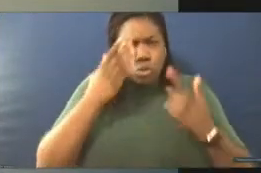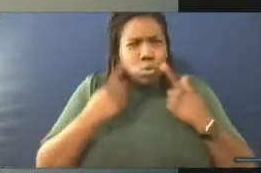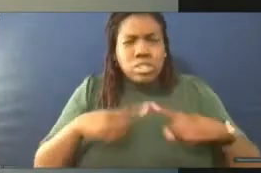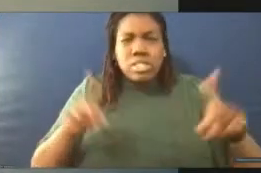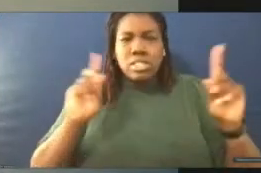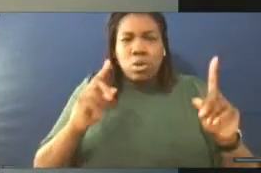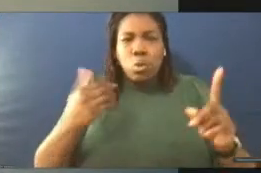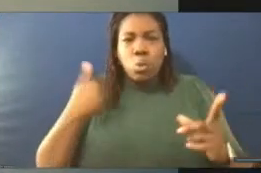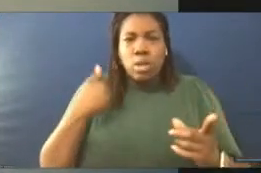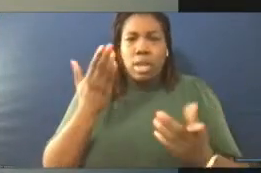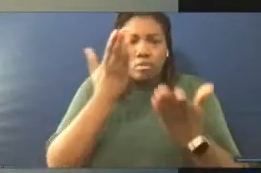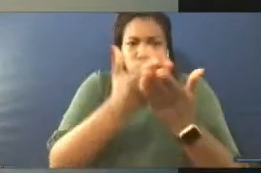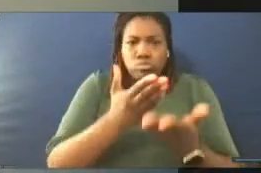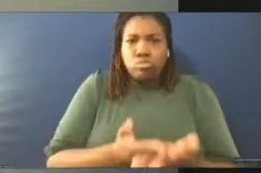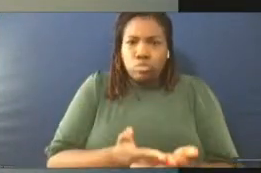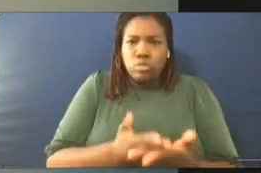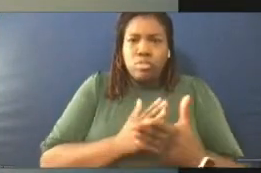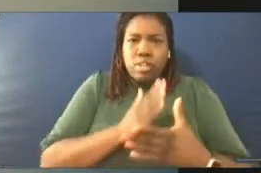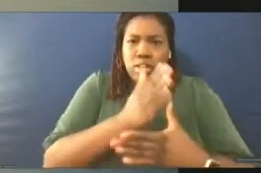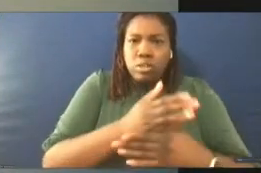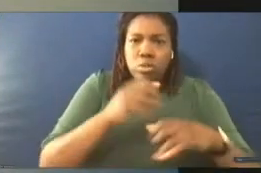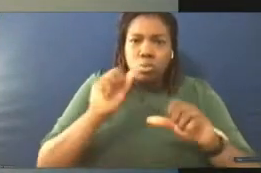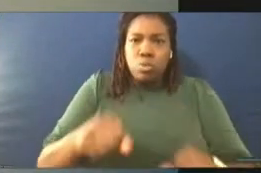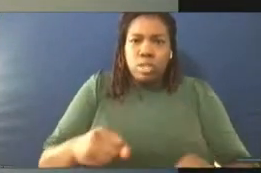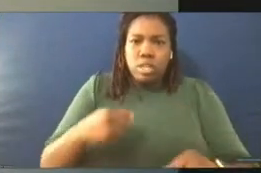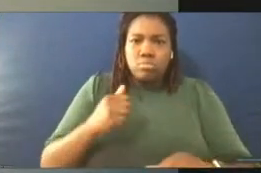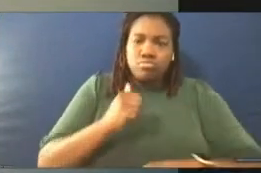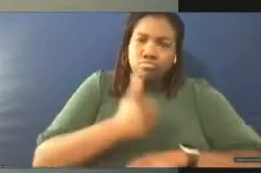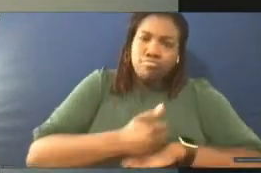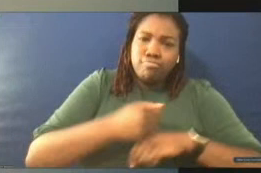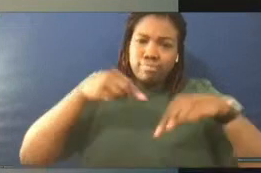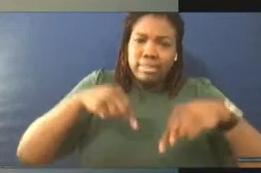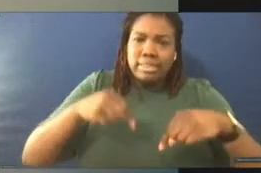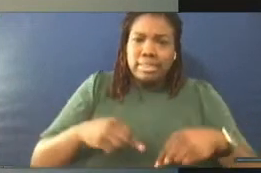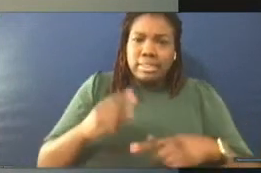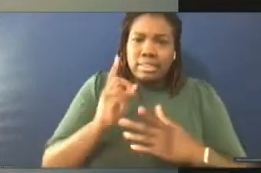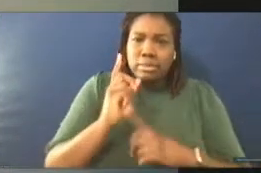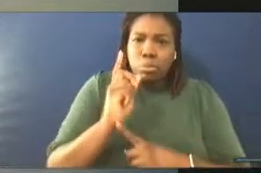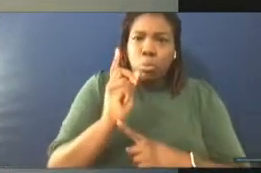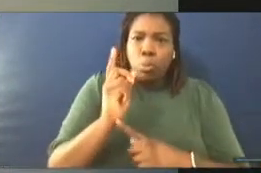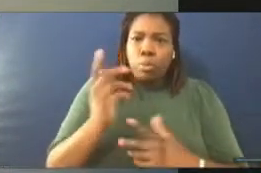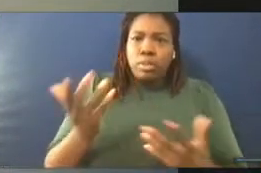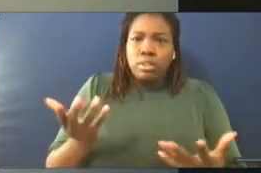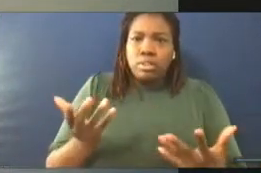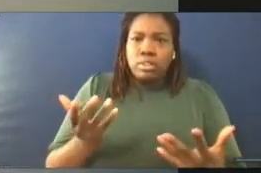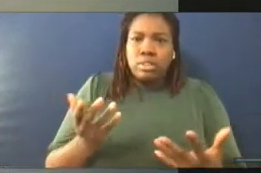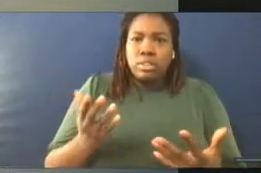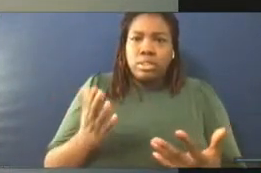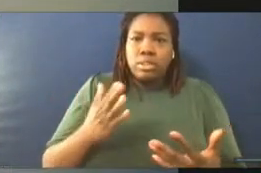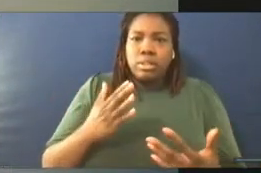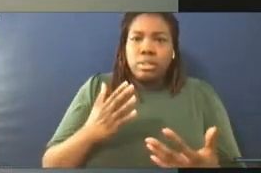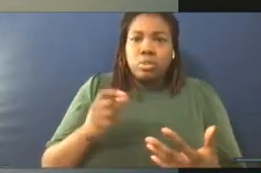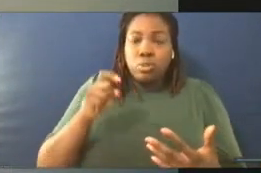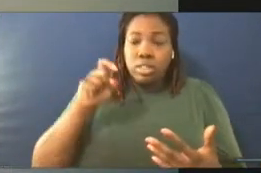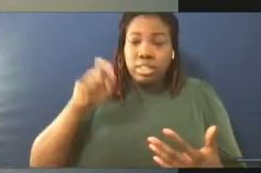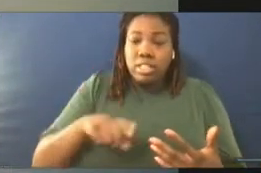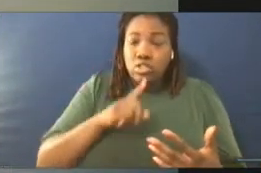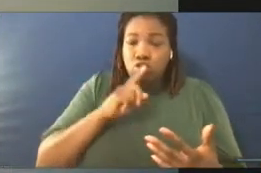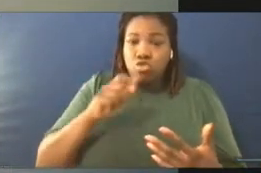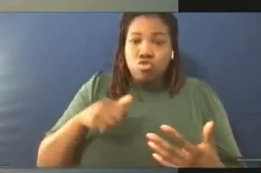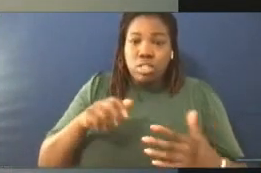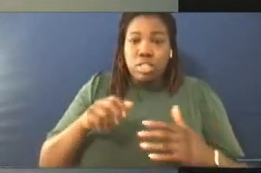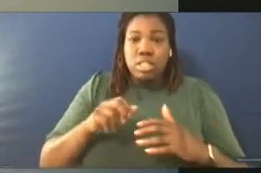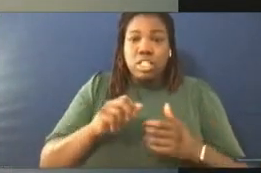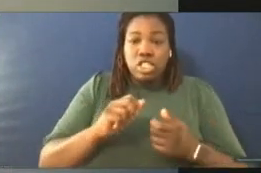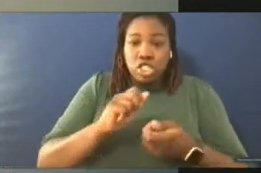of interventions that can be used in this moment. And it is my contention that we need to really leapfrog our